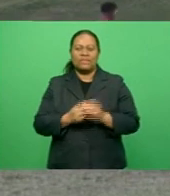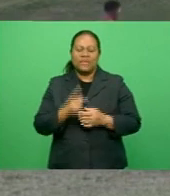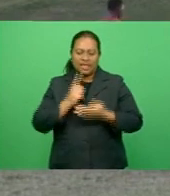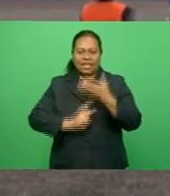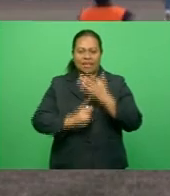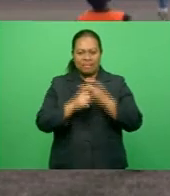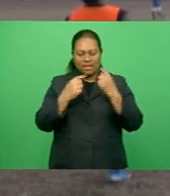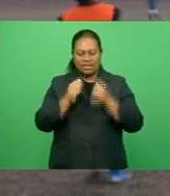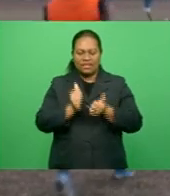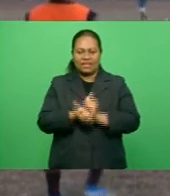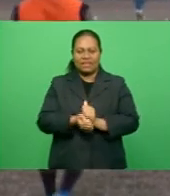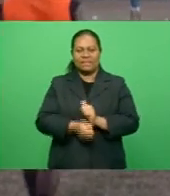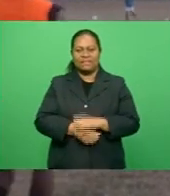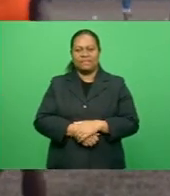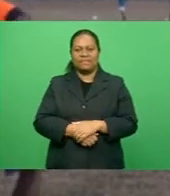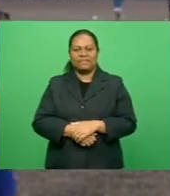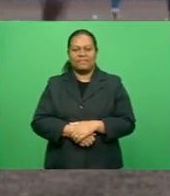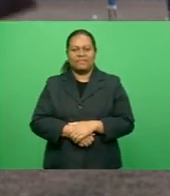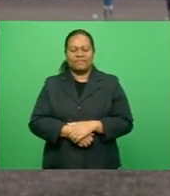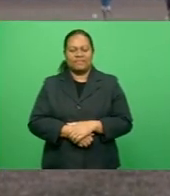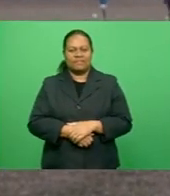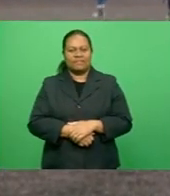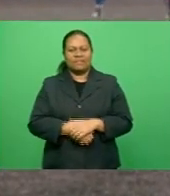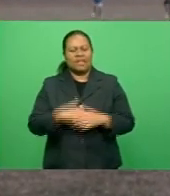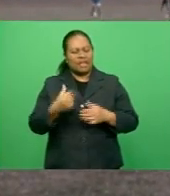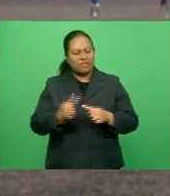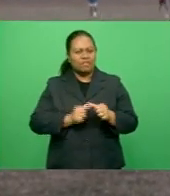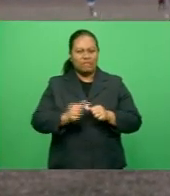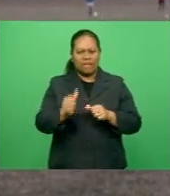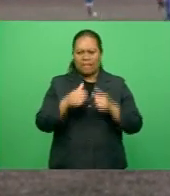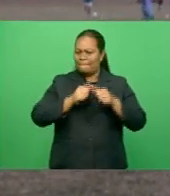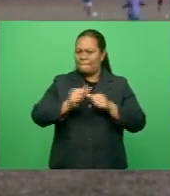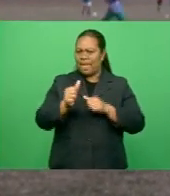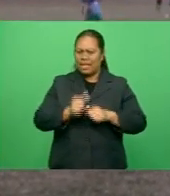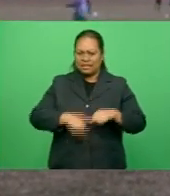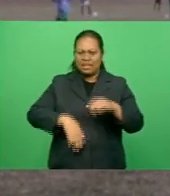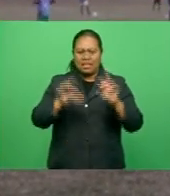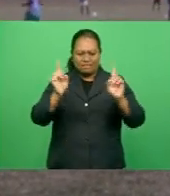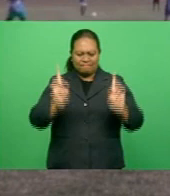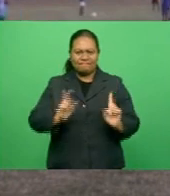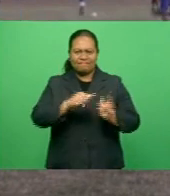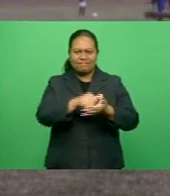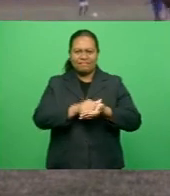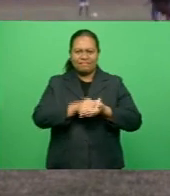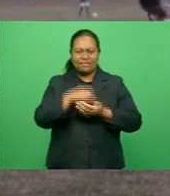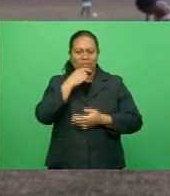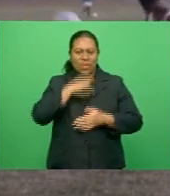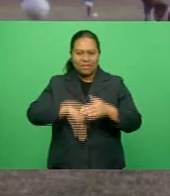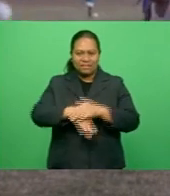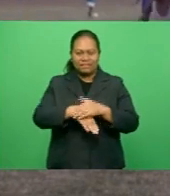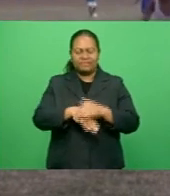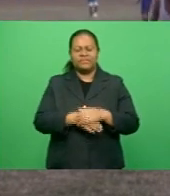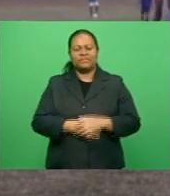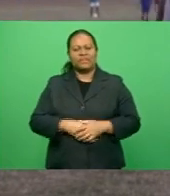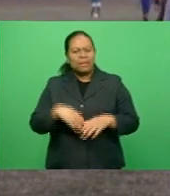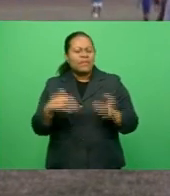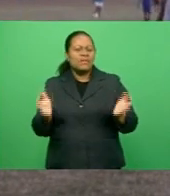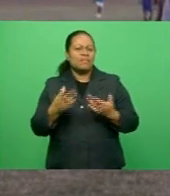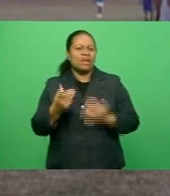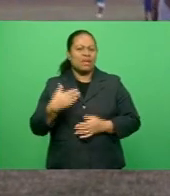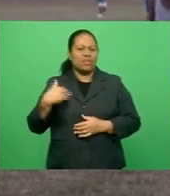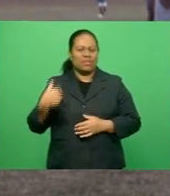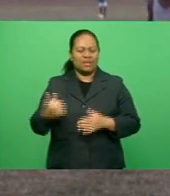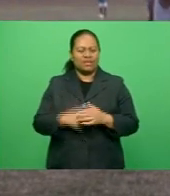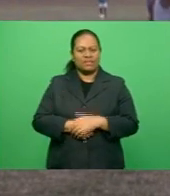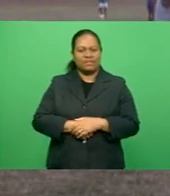matches. Where we didn't have our best goalkeeper, but we gave a youth goalkeeper a chance, and I think we played very well, and